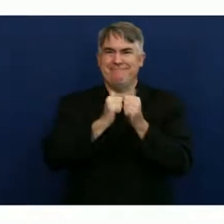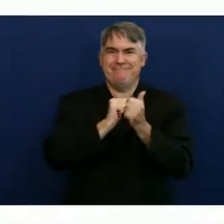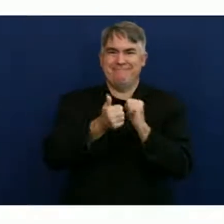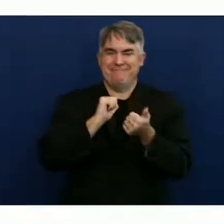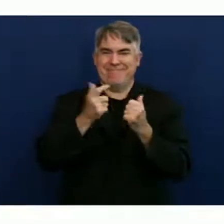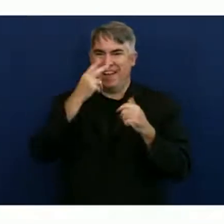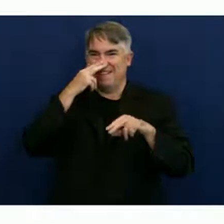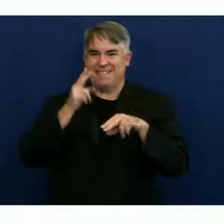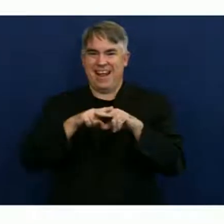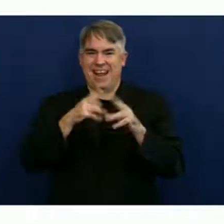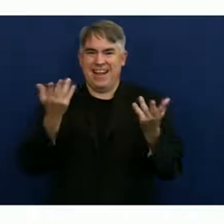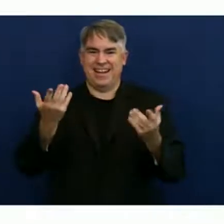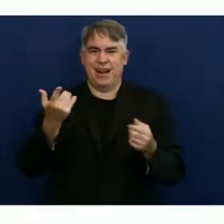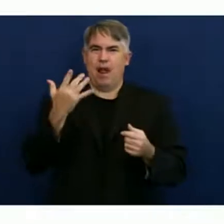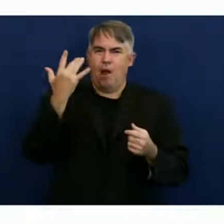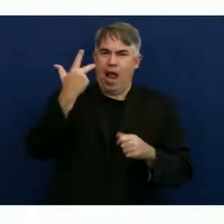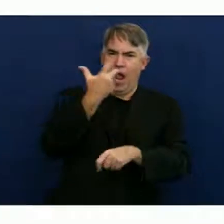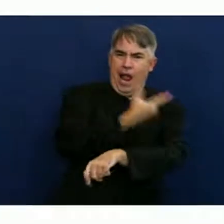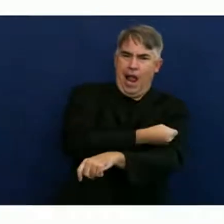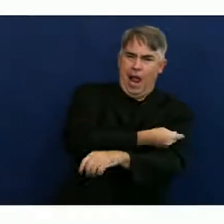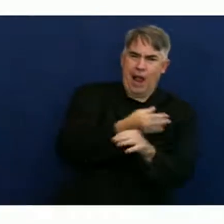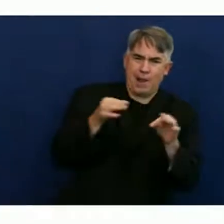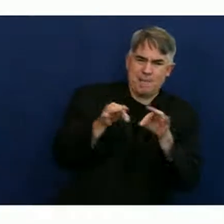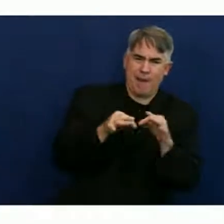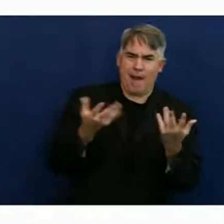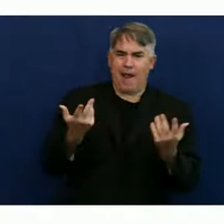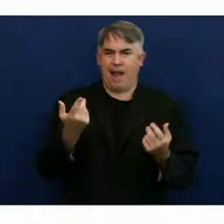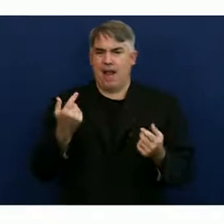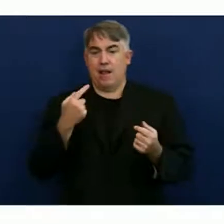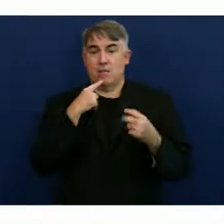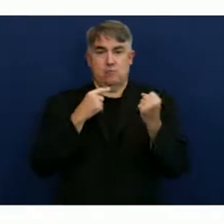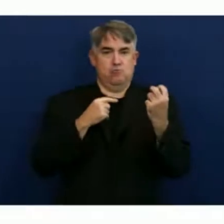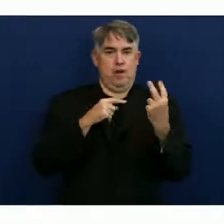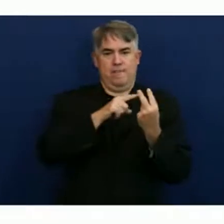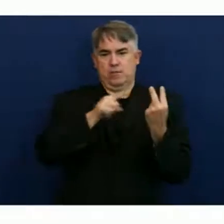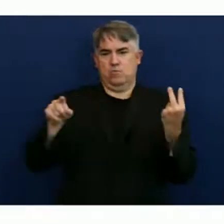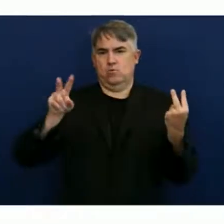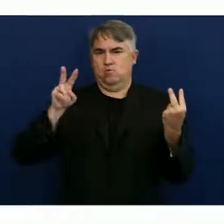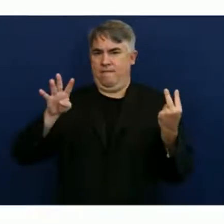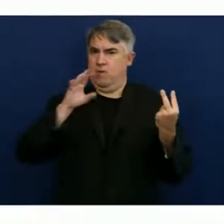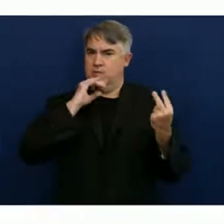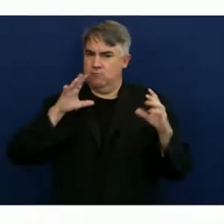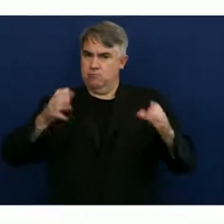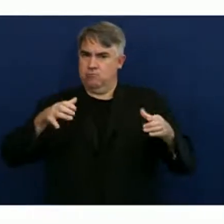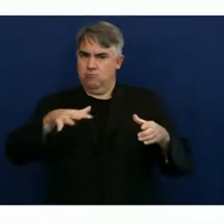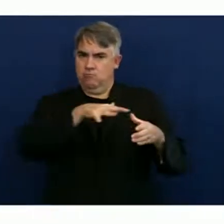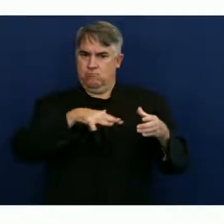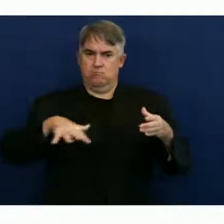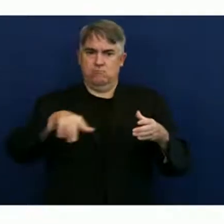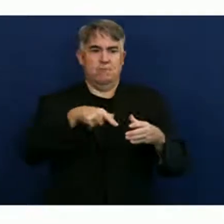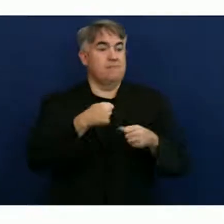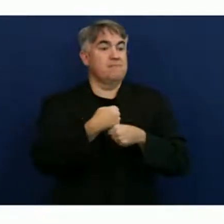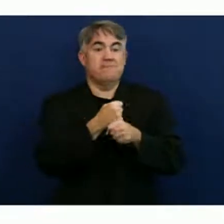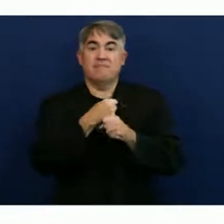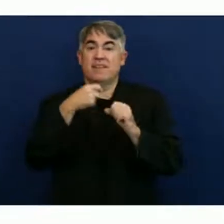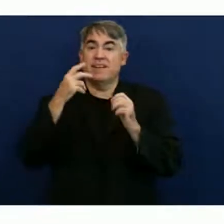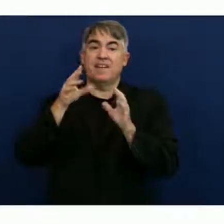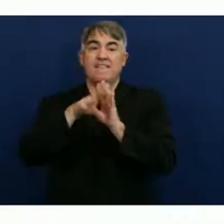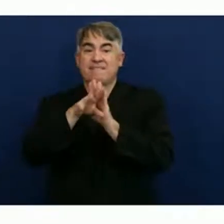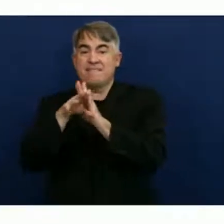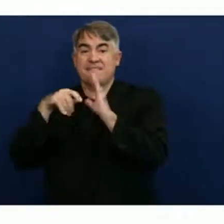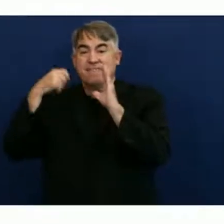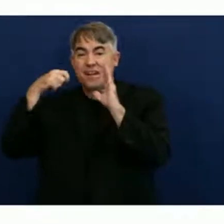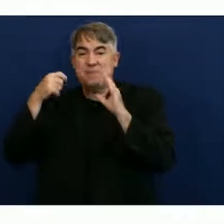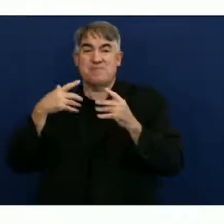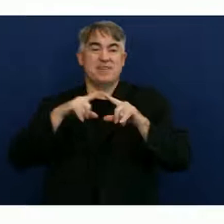COVID-19 vaccine. Youth and young adults aged 12 to 24 are eligible to participate. The idea for this